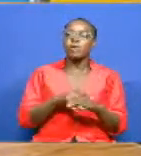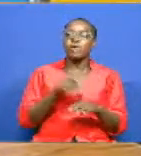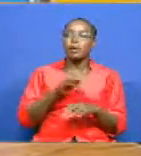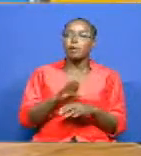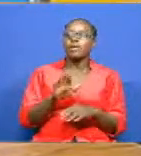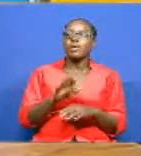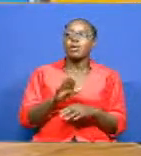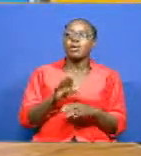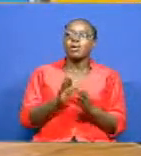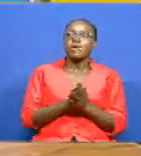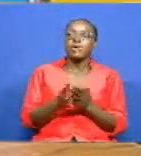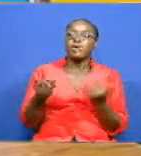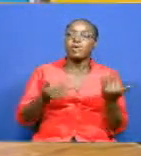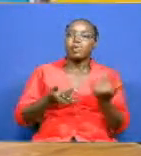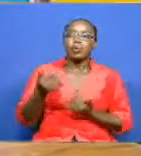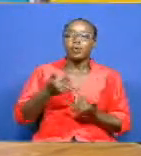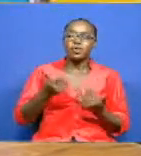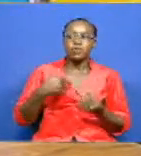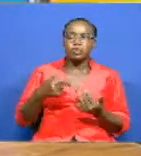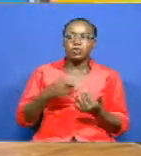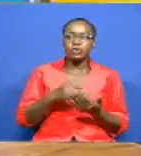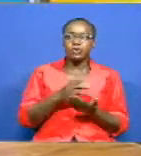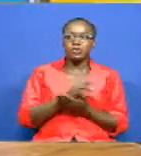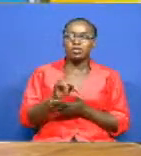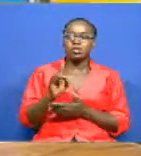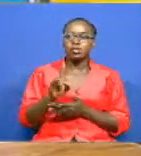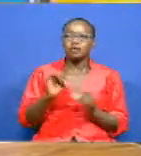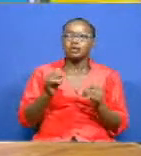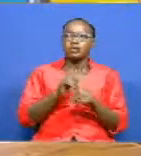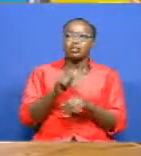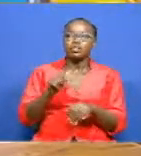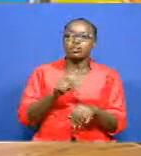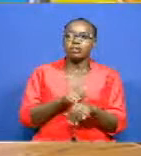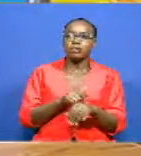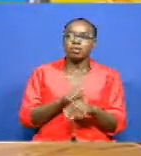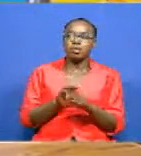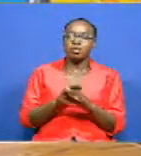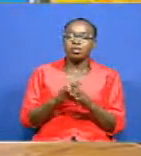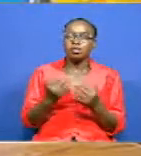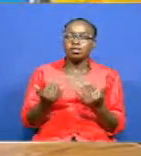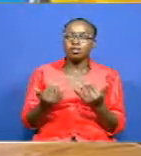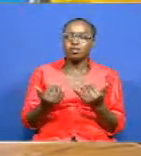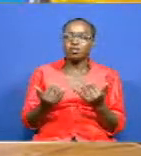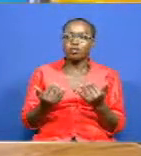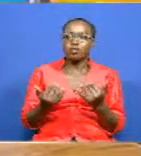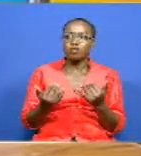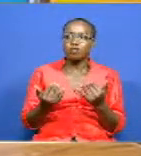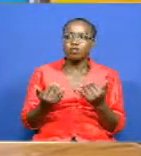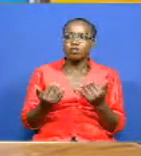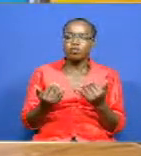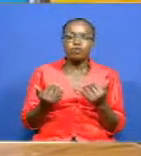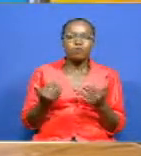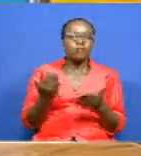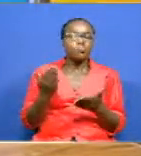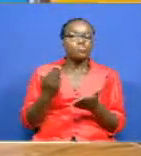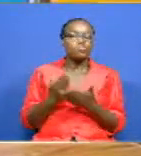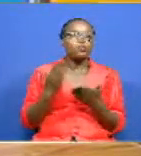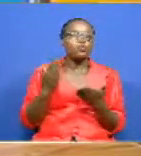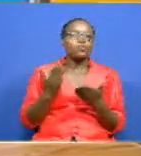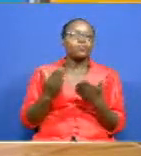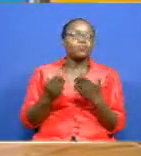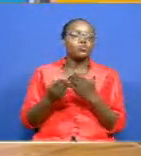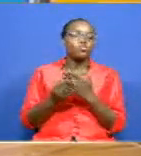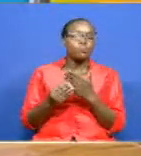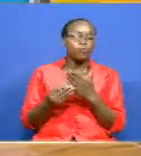your feedback and interact with us here on Channel One News Hour. But for now, we have to put a cap on the program. My name is